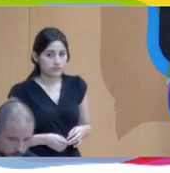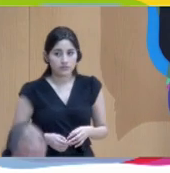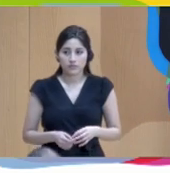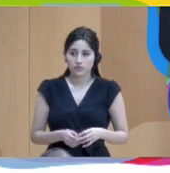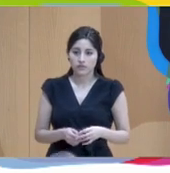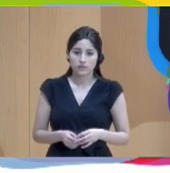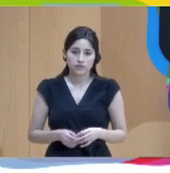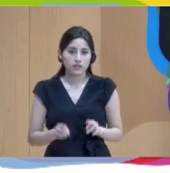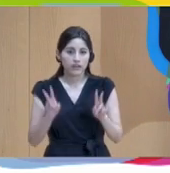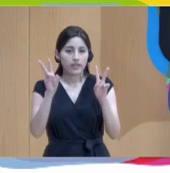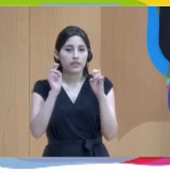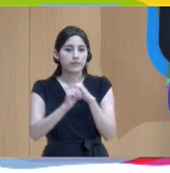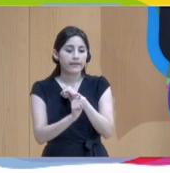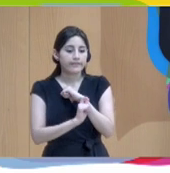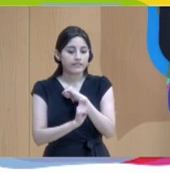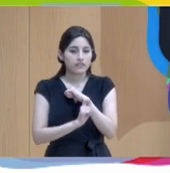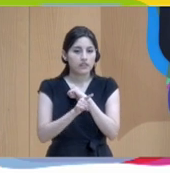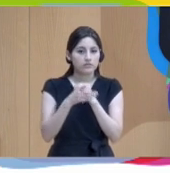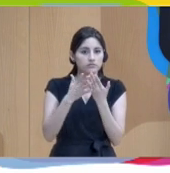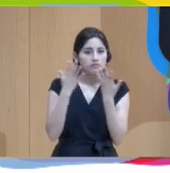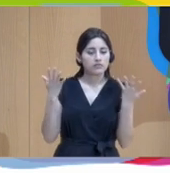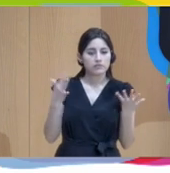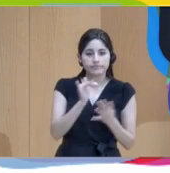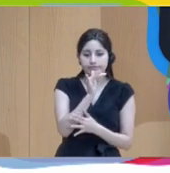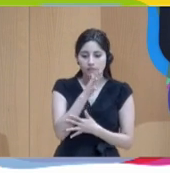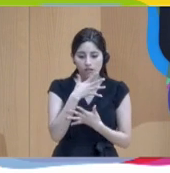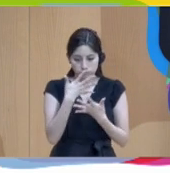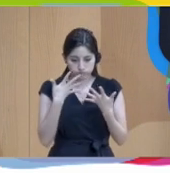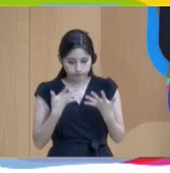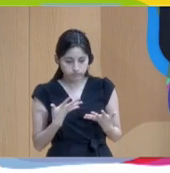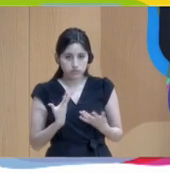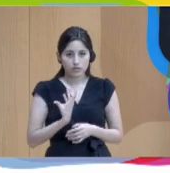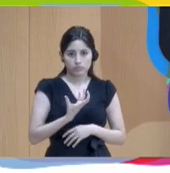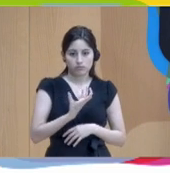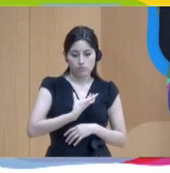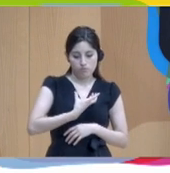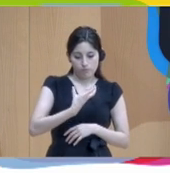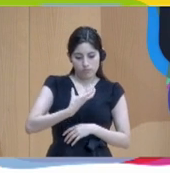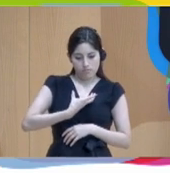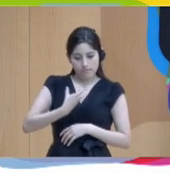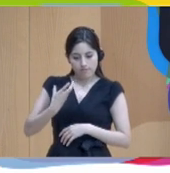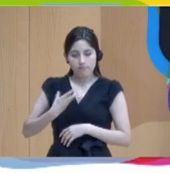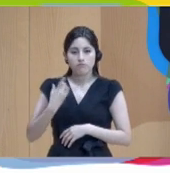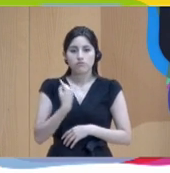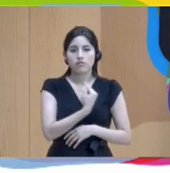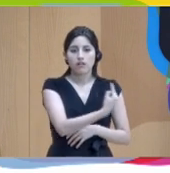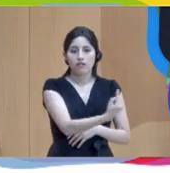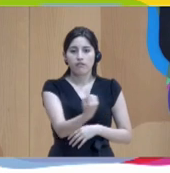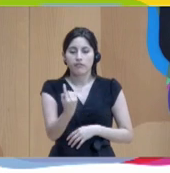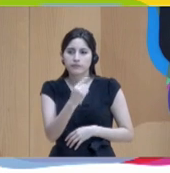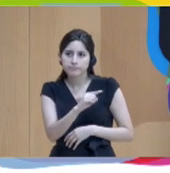that how the municipalities are surviving for their responsibilities, education, housing,